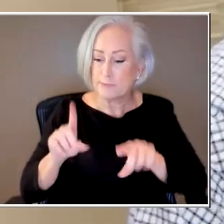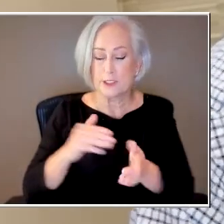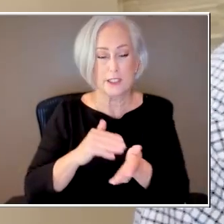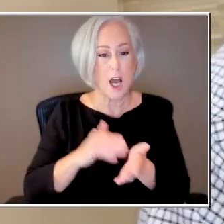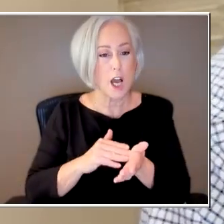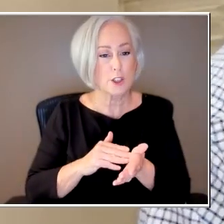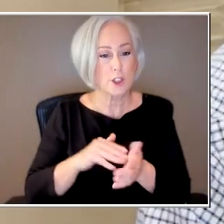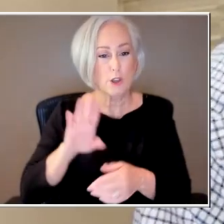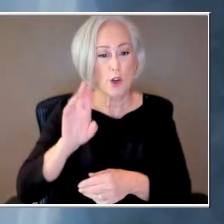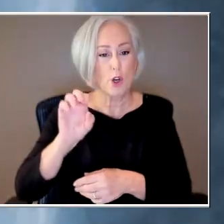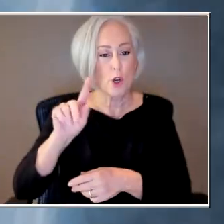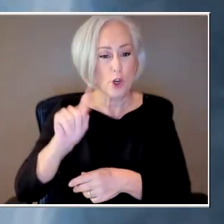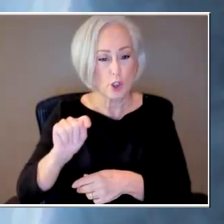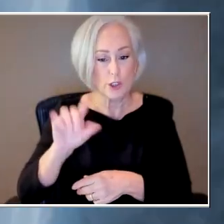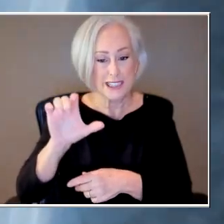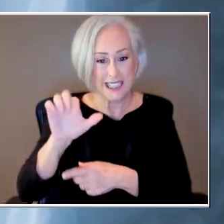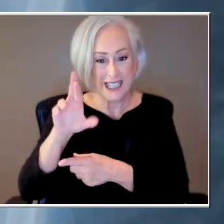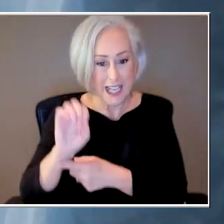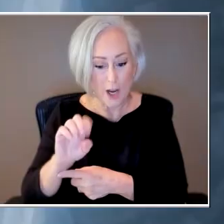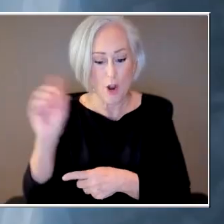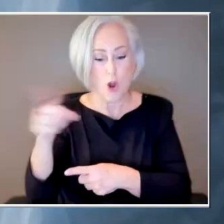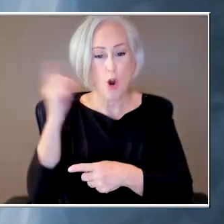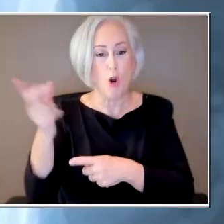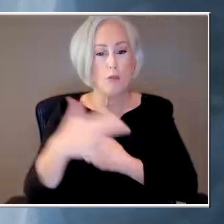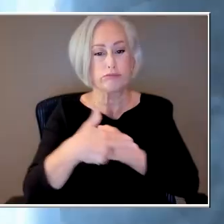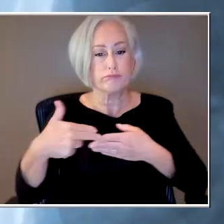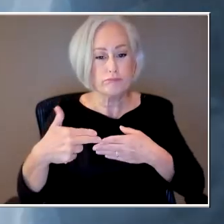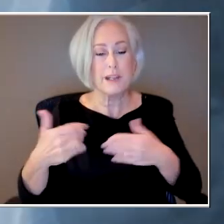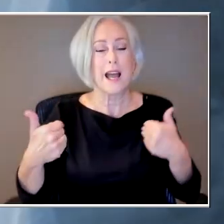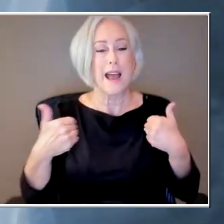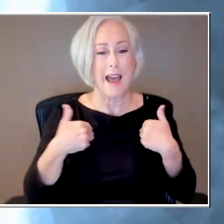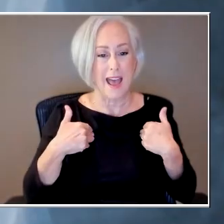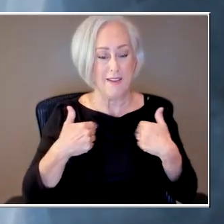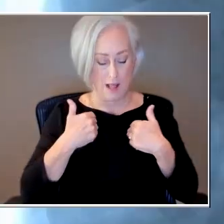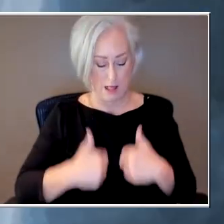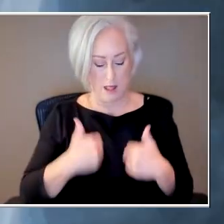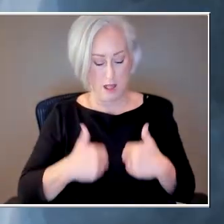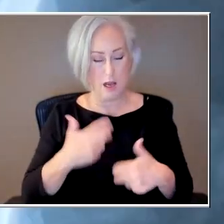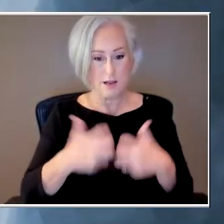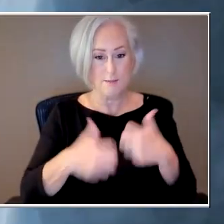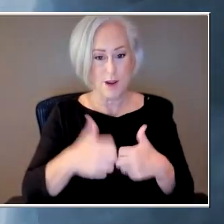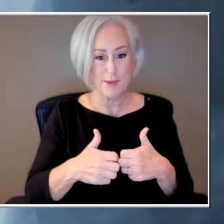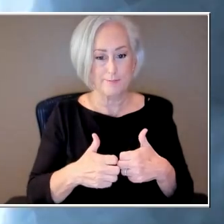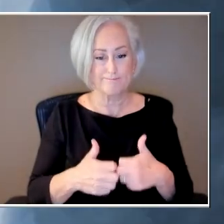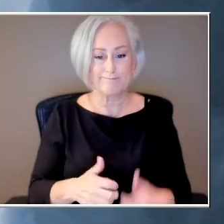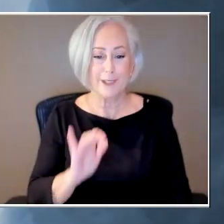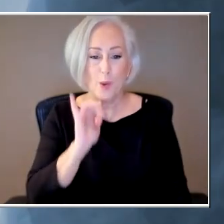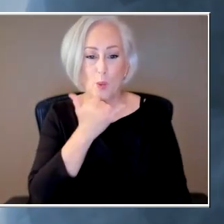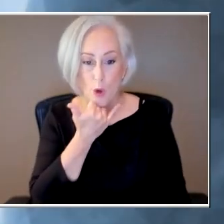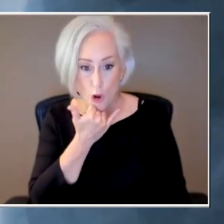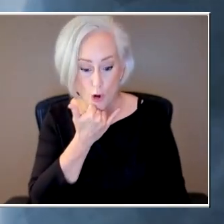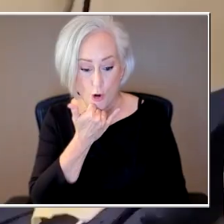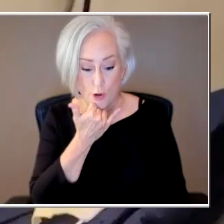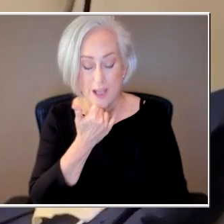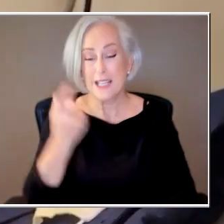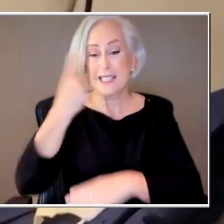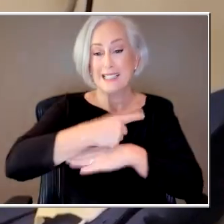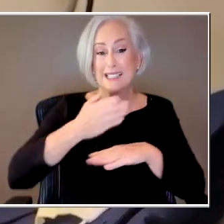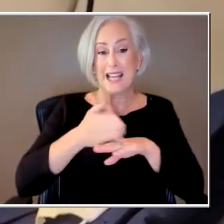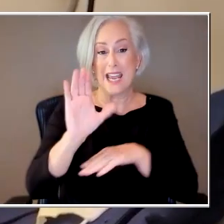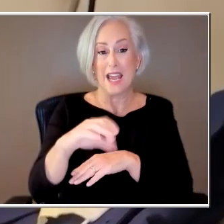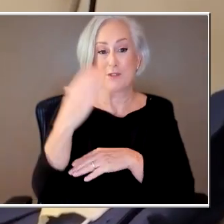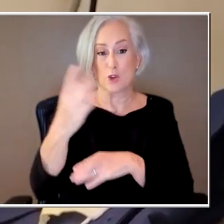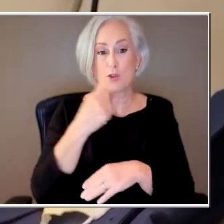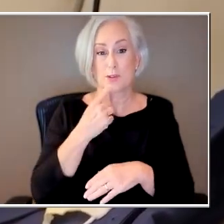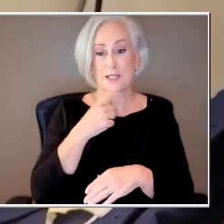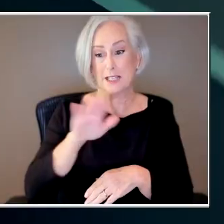they all diagnosed me with lung issues. It wasn't his lungs. The day after Christmas, went in, got my test. They came back and said, hey, you need to get